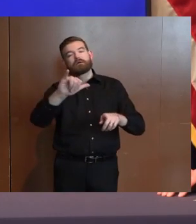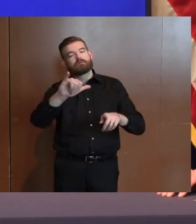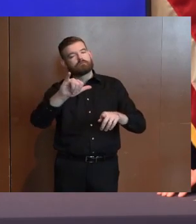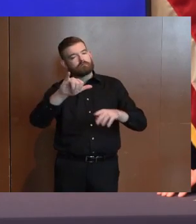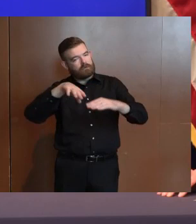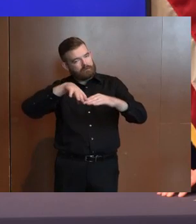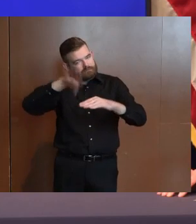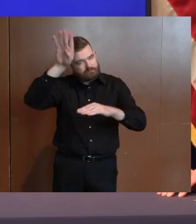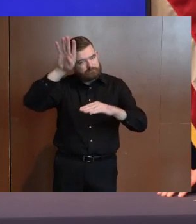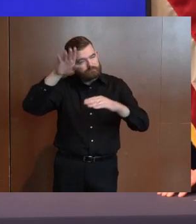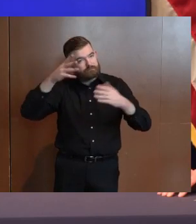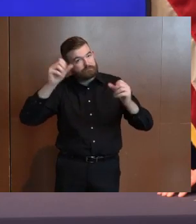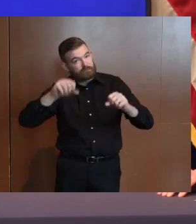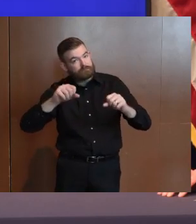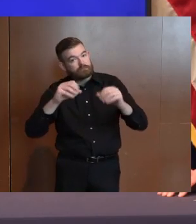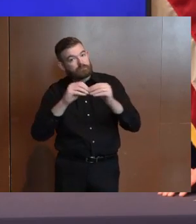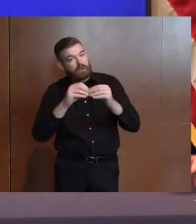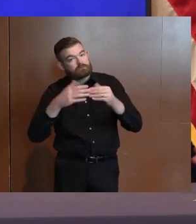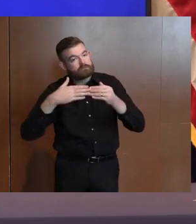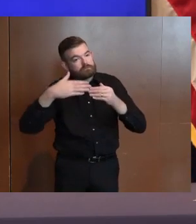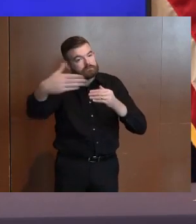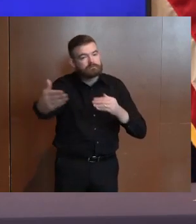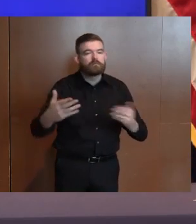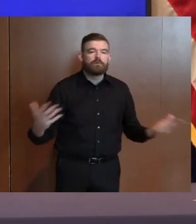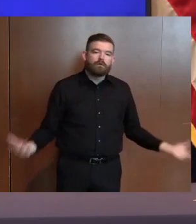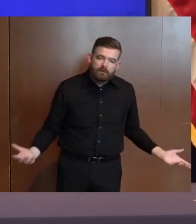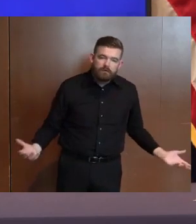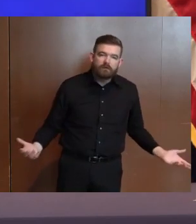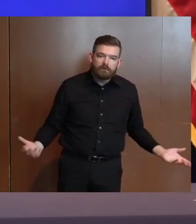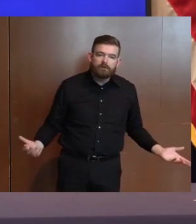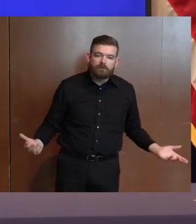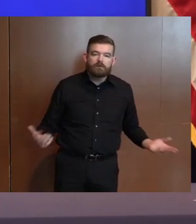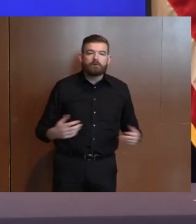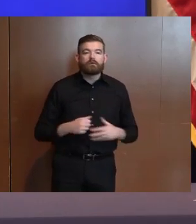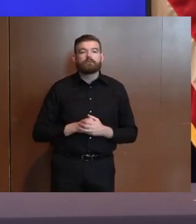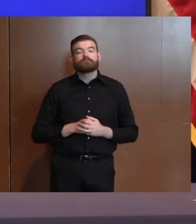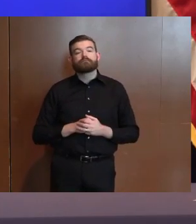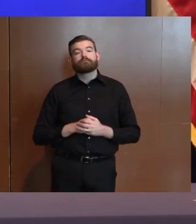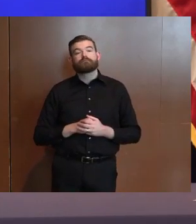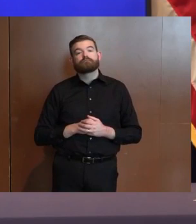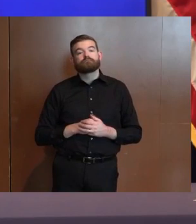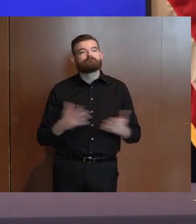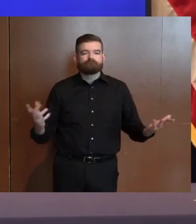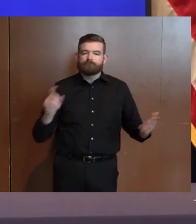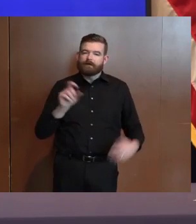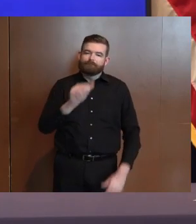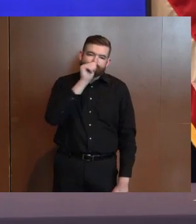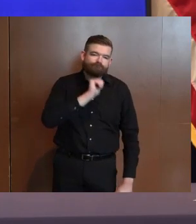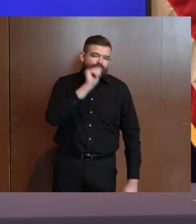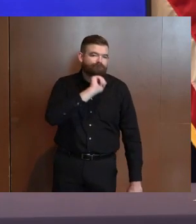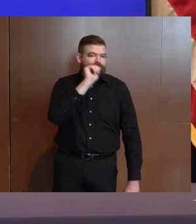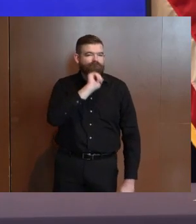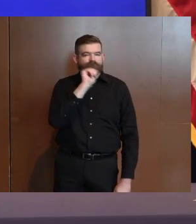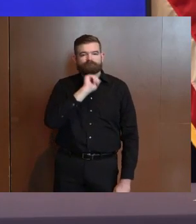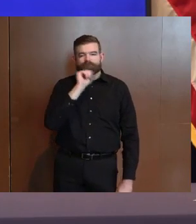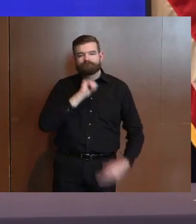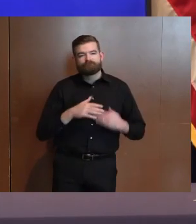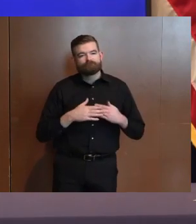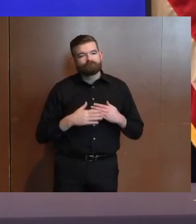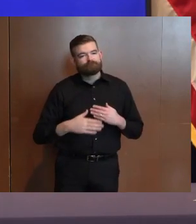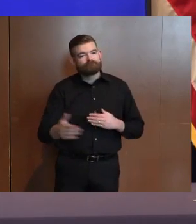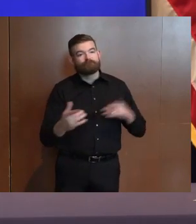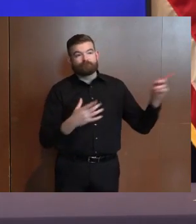on that. But this is, unfortunately, we're going to be in a hunkered down mode for a while. And you heard that from the White House, I think, yesterday as